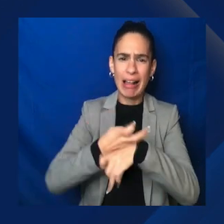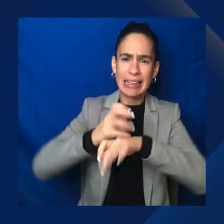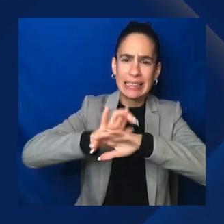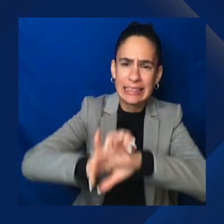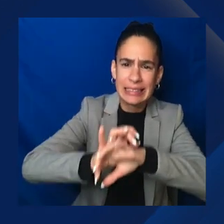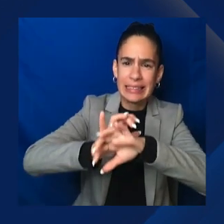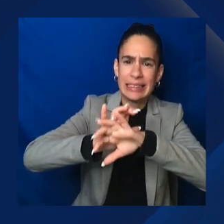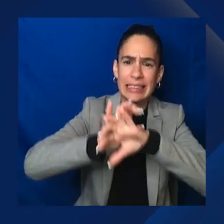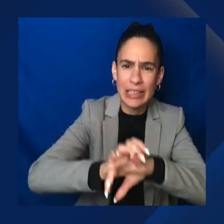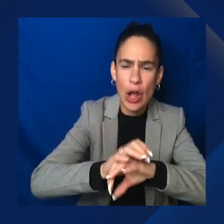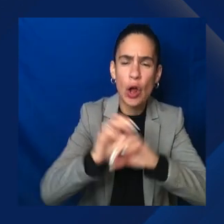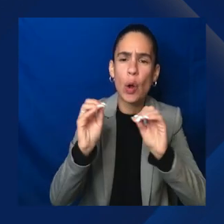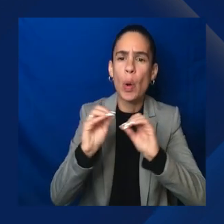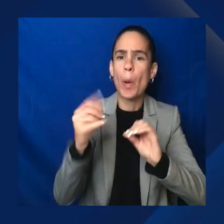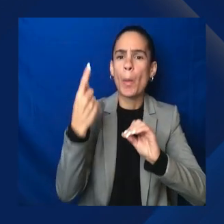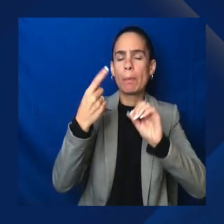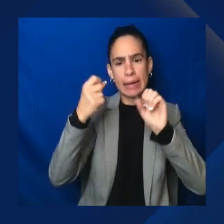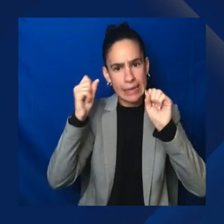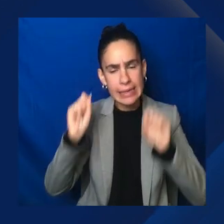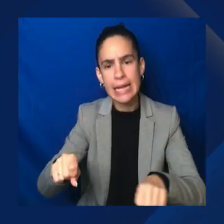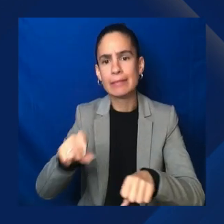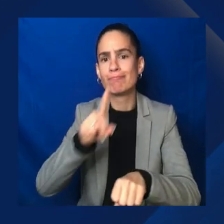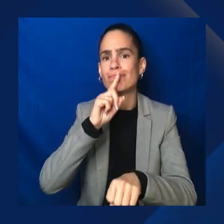good grip on our chest.